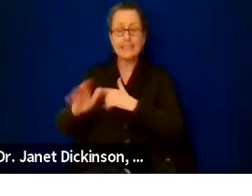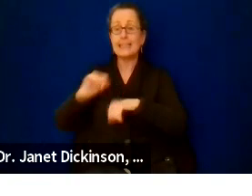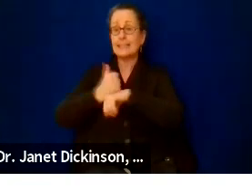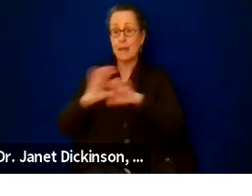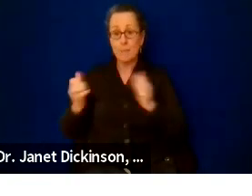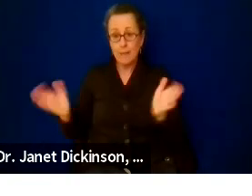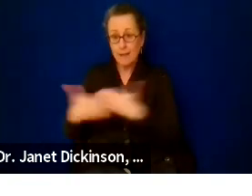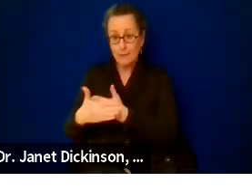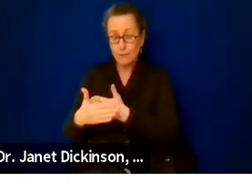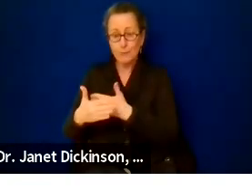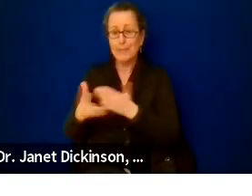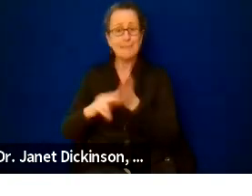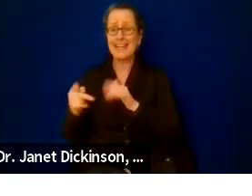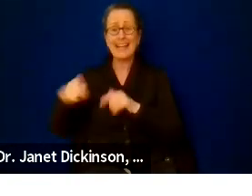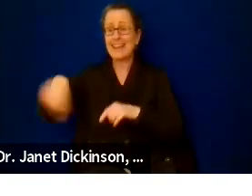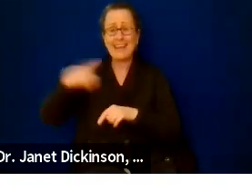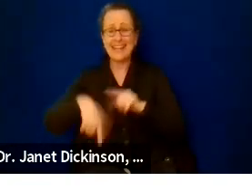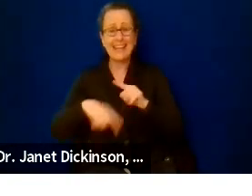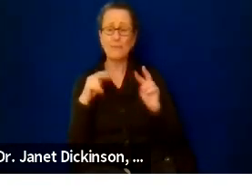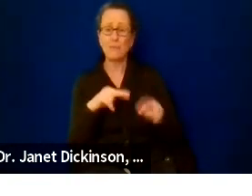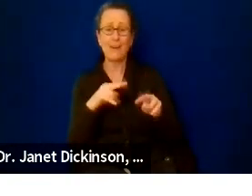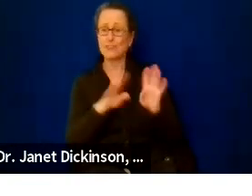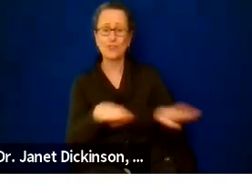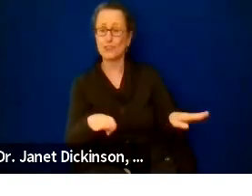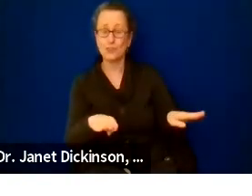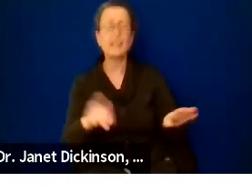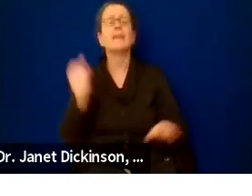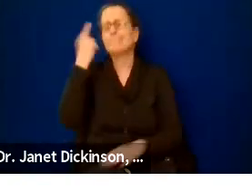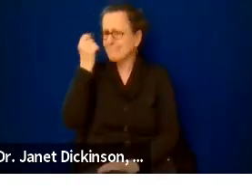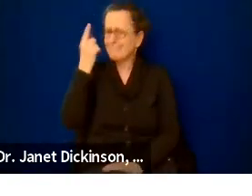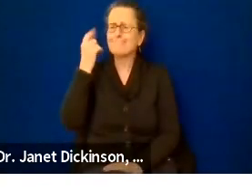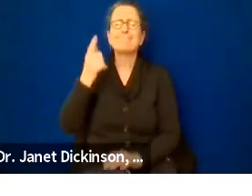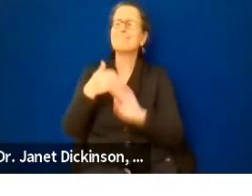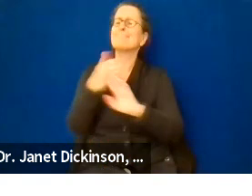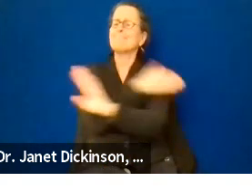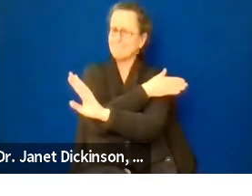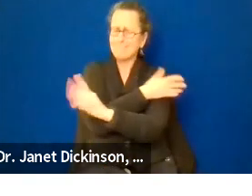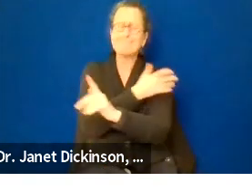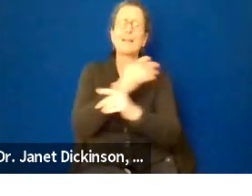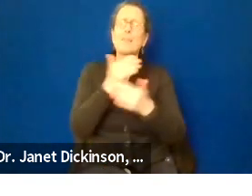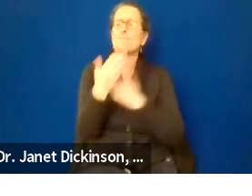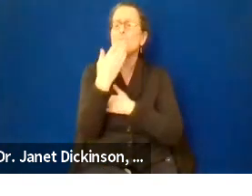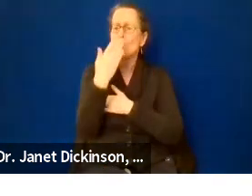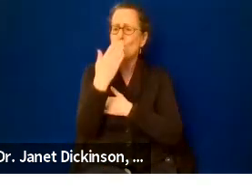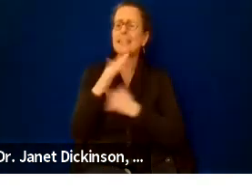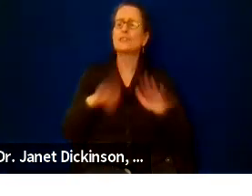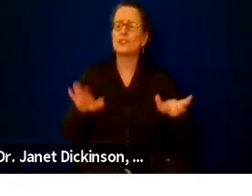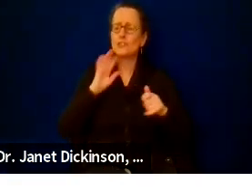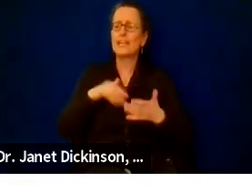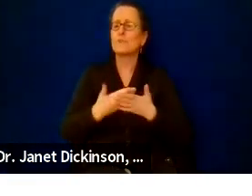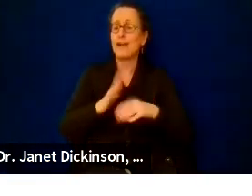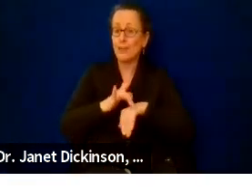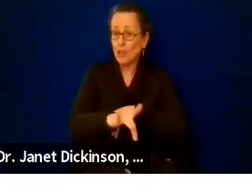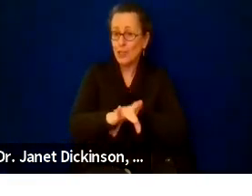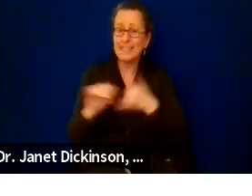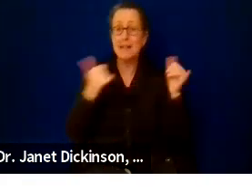So in the past, I know that students have had some recess time at the elementary levels before coming into the building, and there's